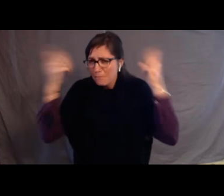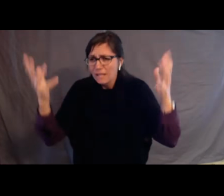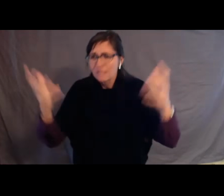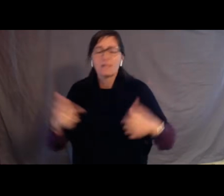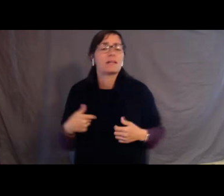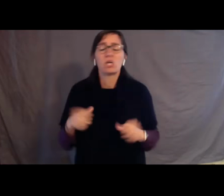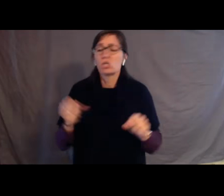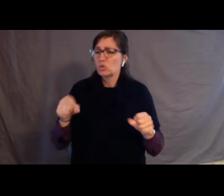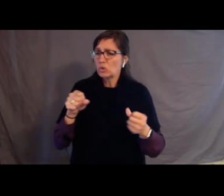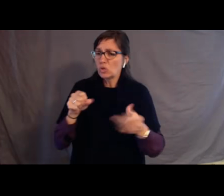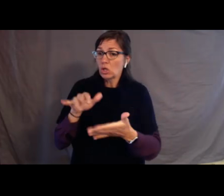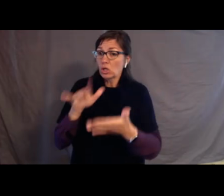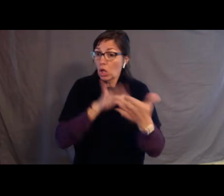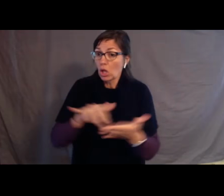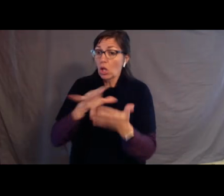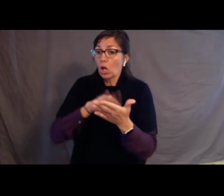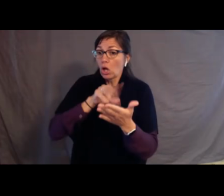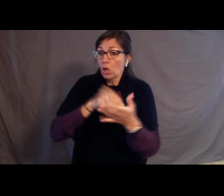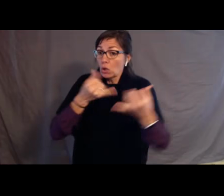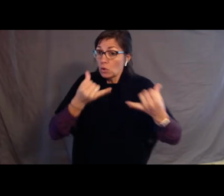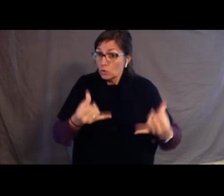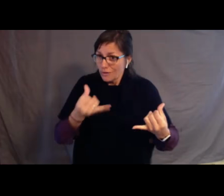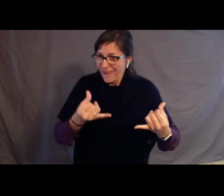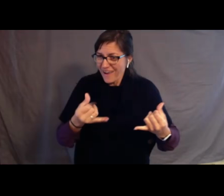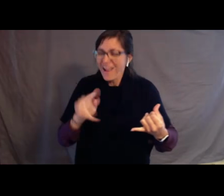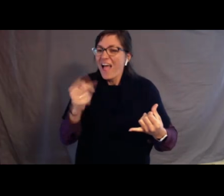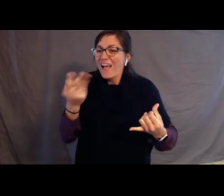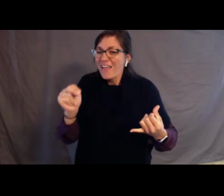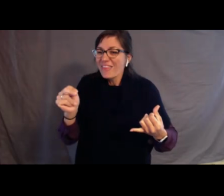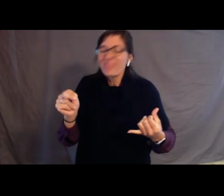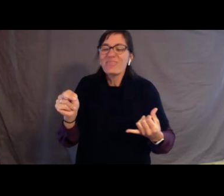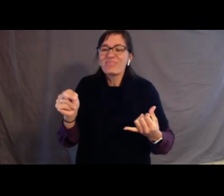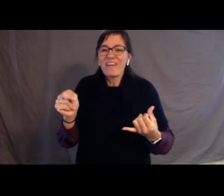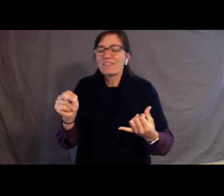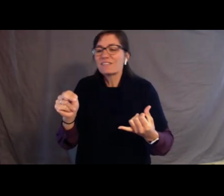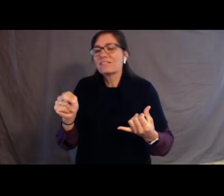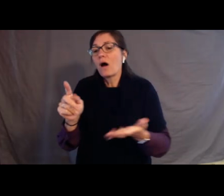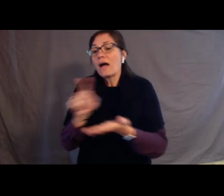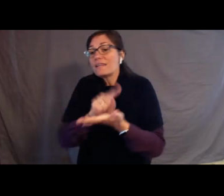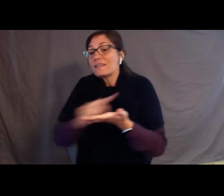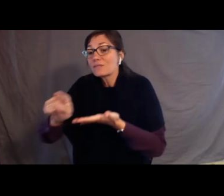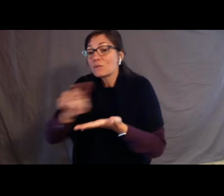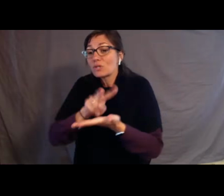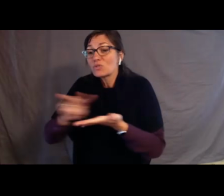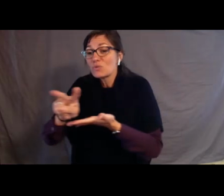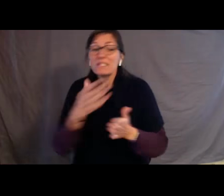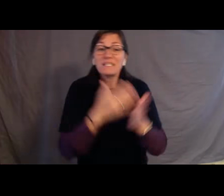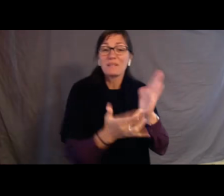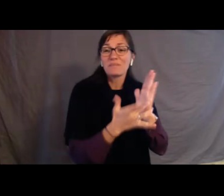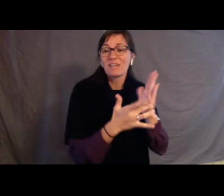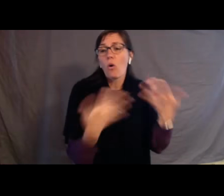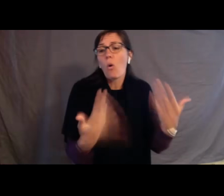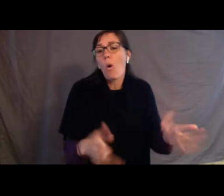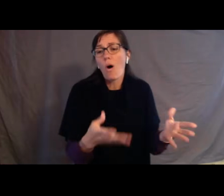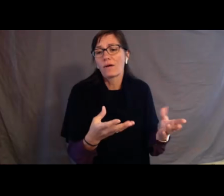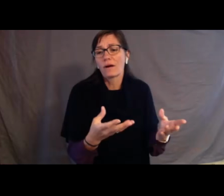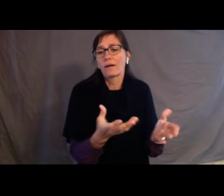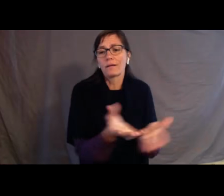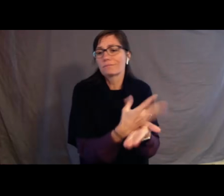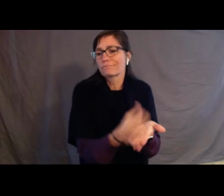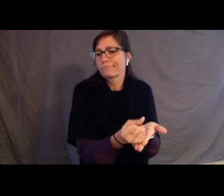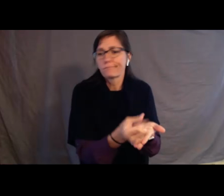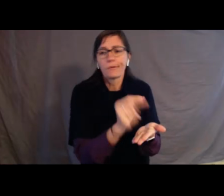them today, and I guarantee you in a week or two, your knowledge will be obsolete, because again, the options are changing so much